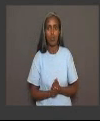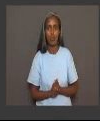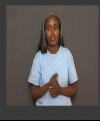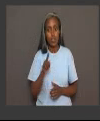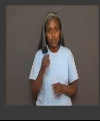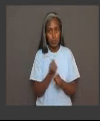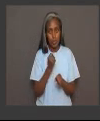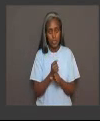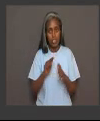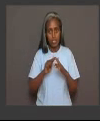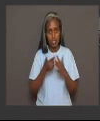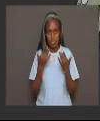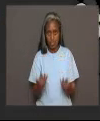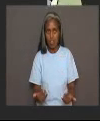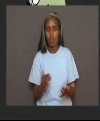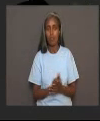may get started now.